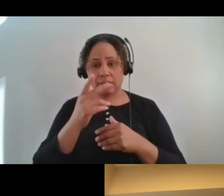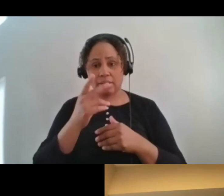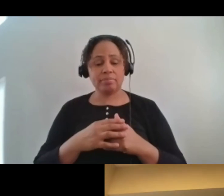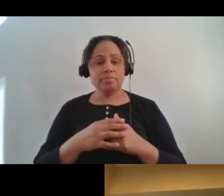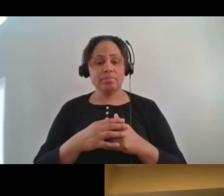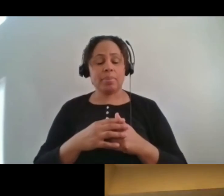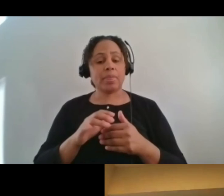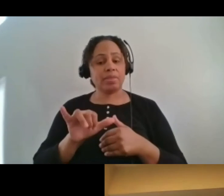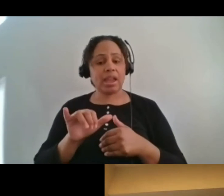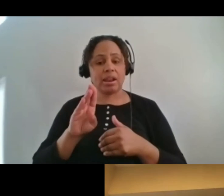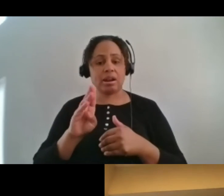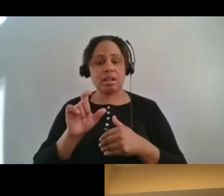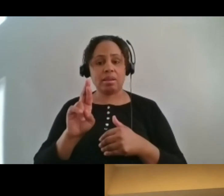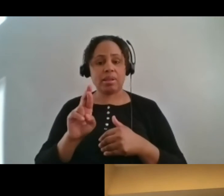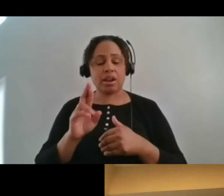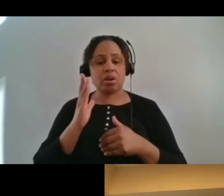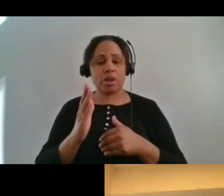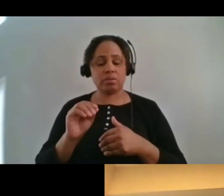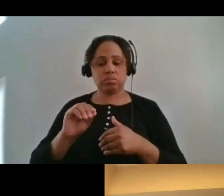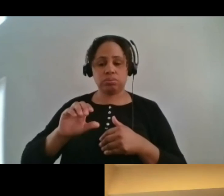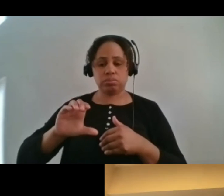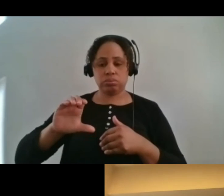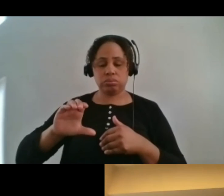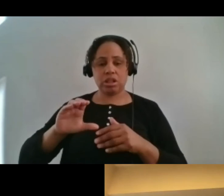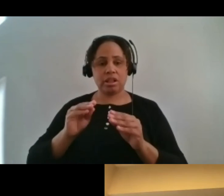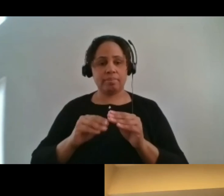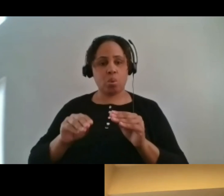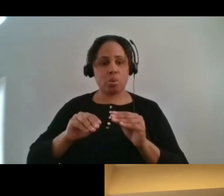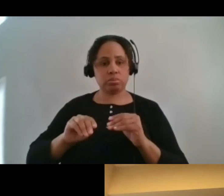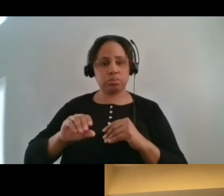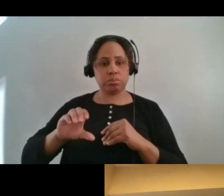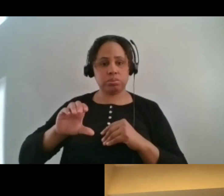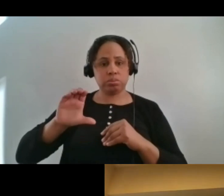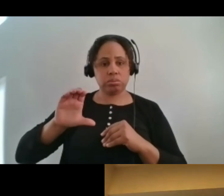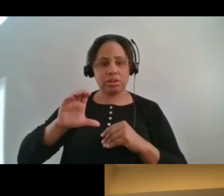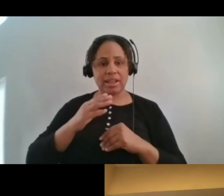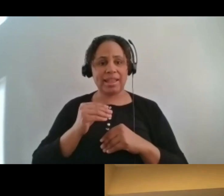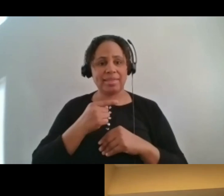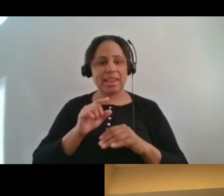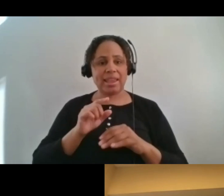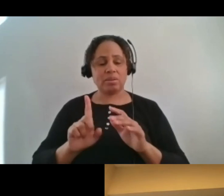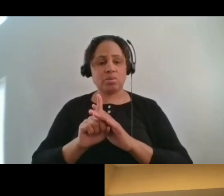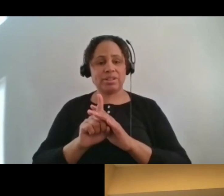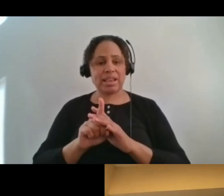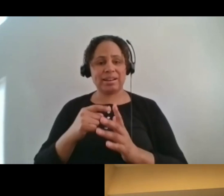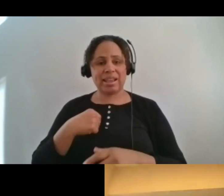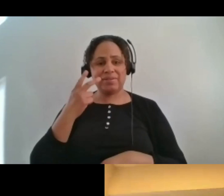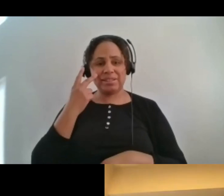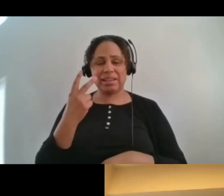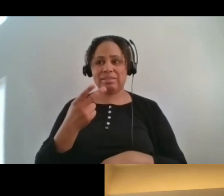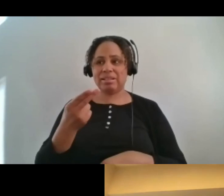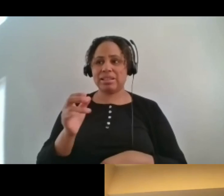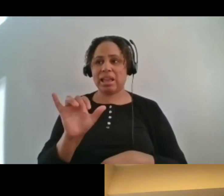That bladder will eventually get distended and more distended, and they can present with creatinines I've seen as high as 12,